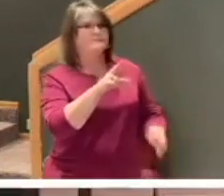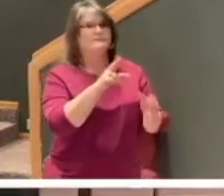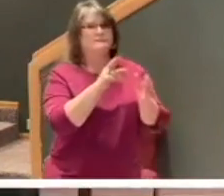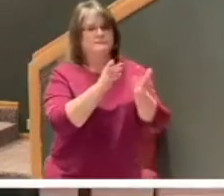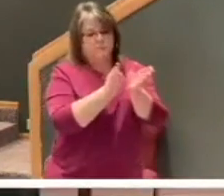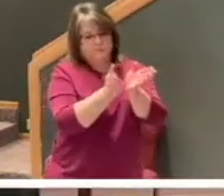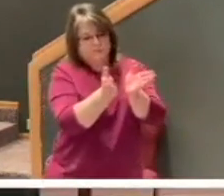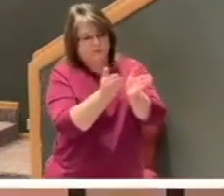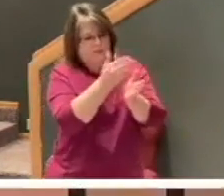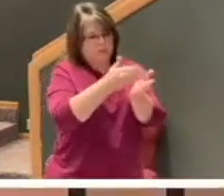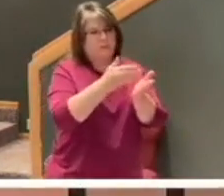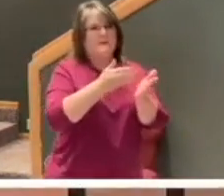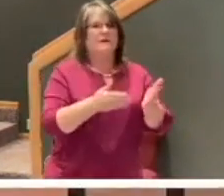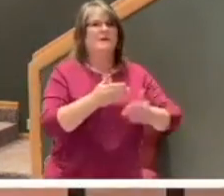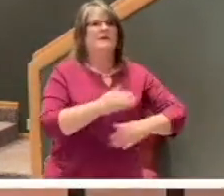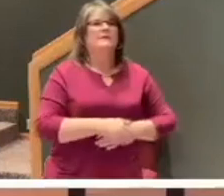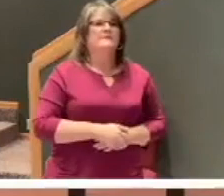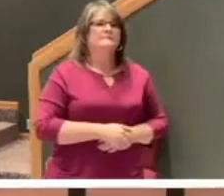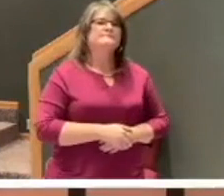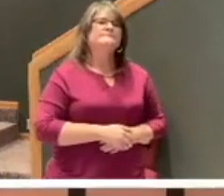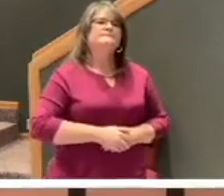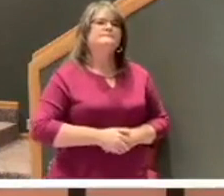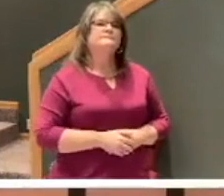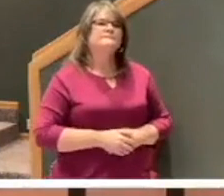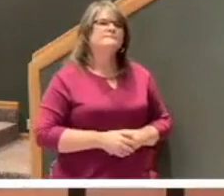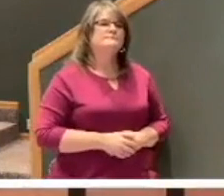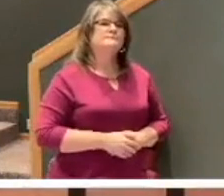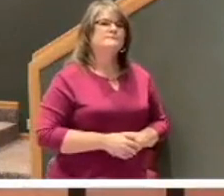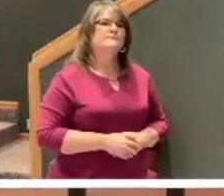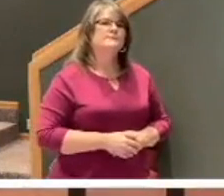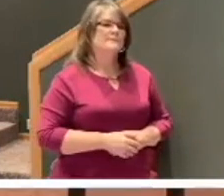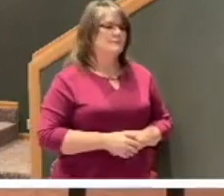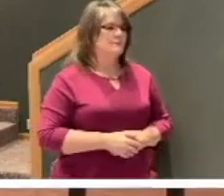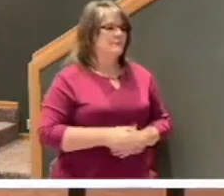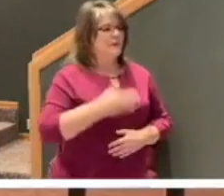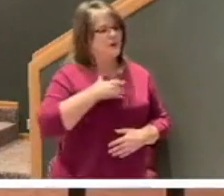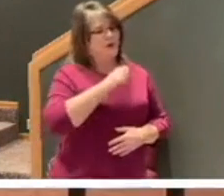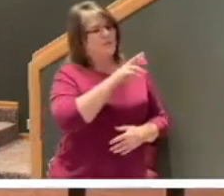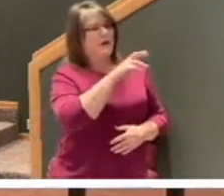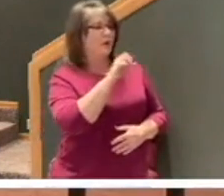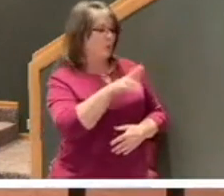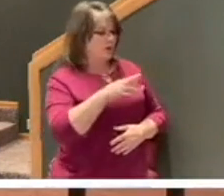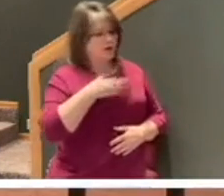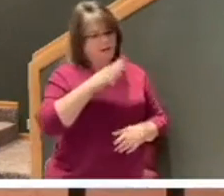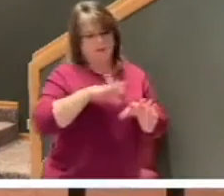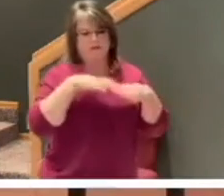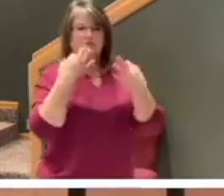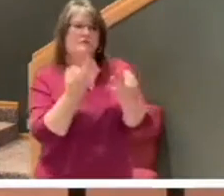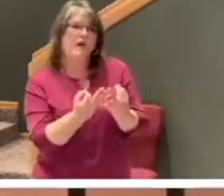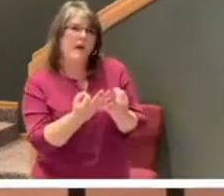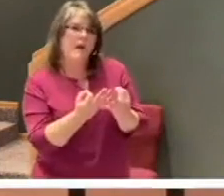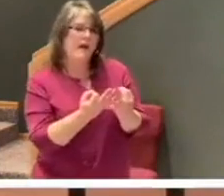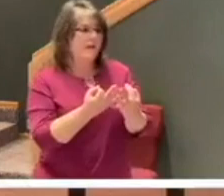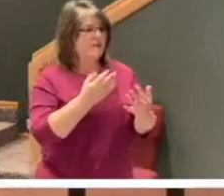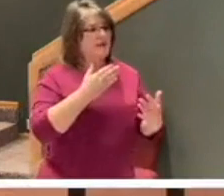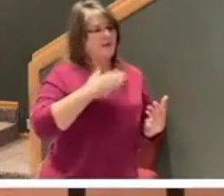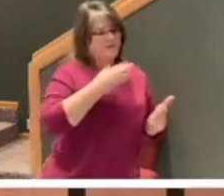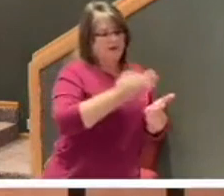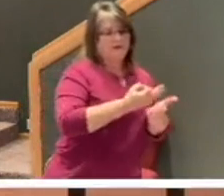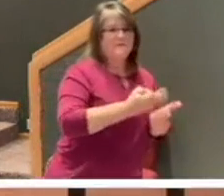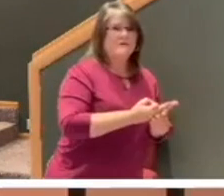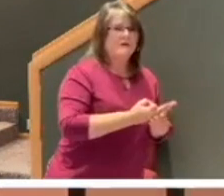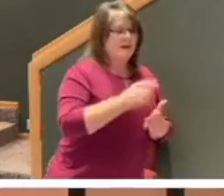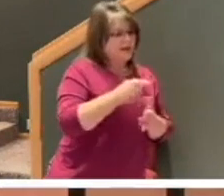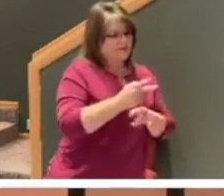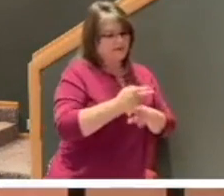The pie is us, right? You know, and so we've got, oh, that's my career, and that's my family, and this part's my finance. Got to take